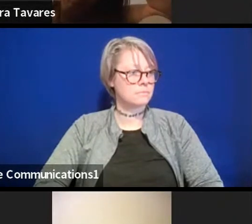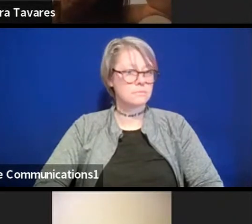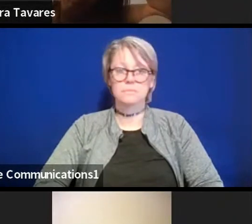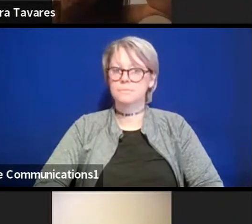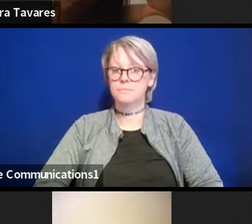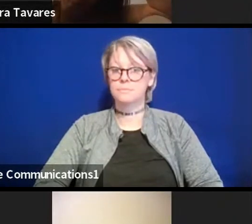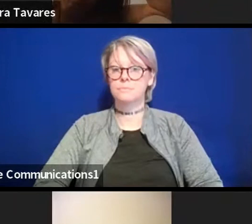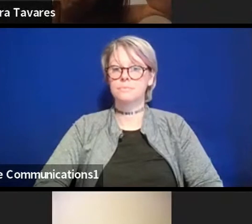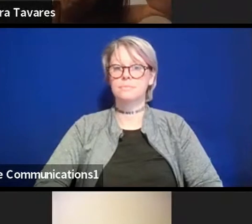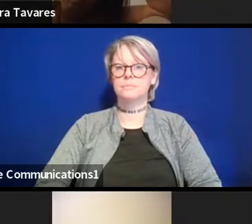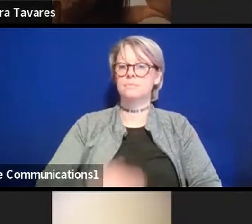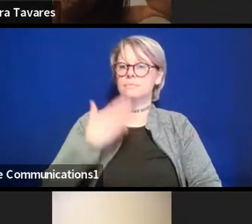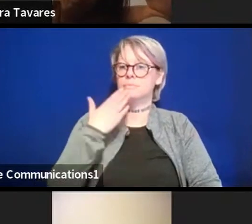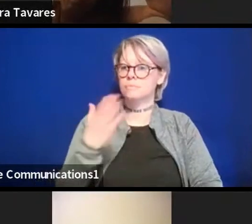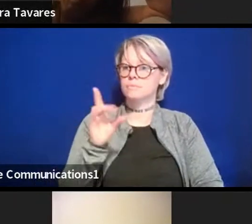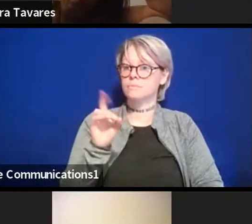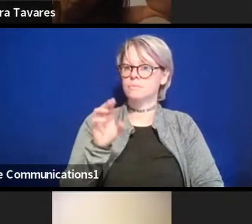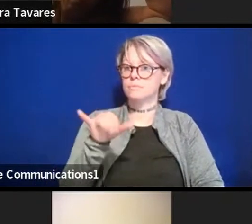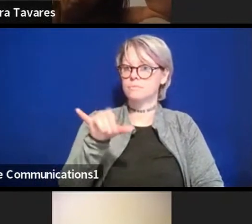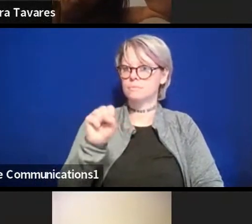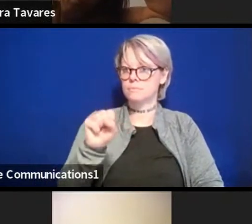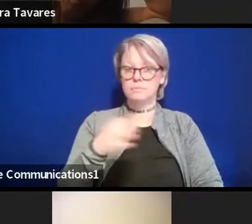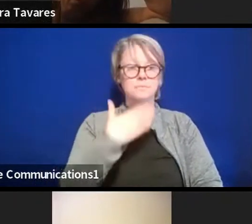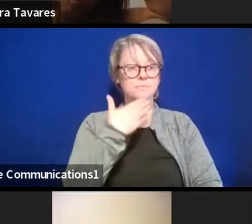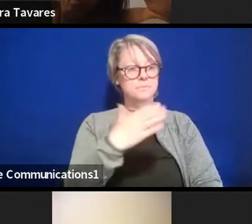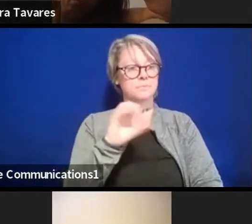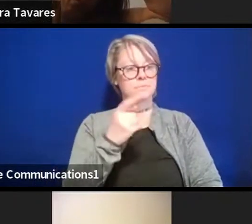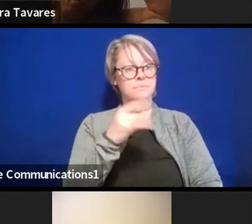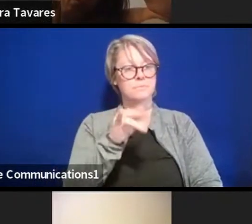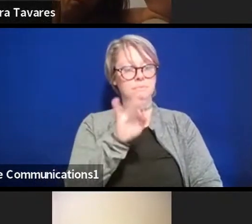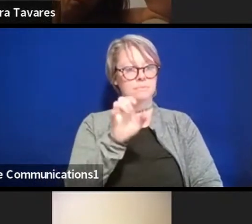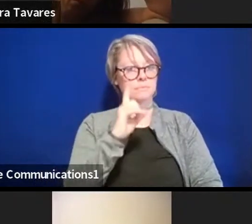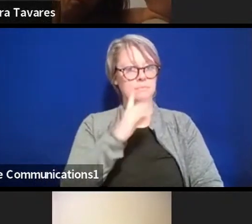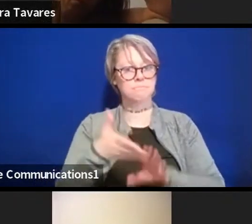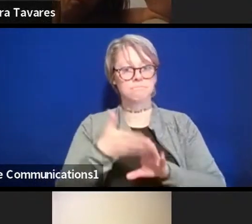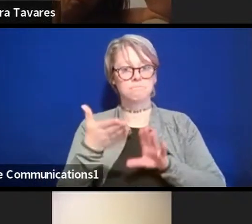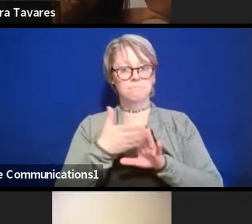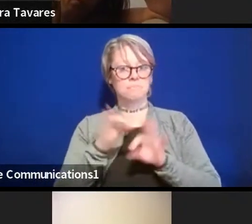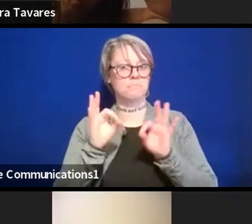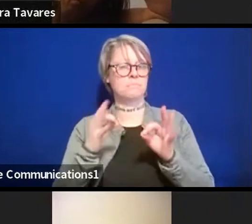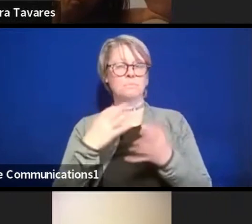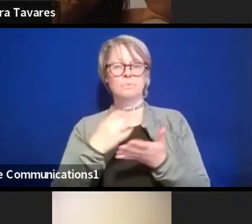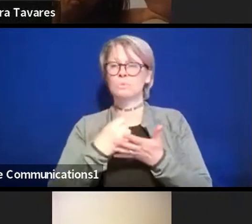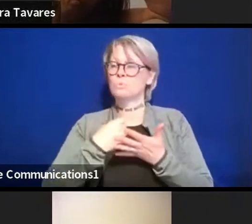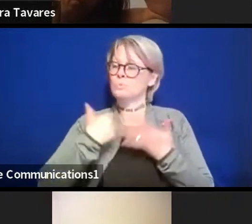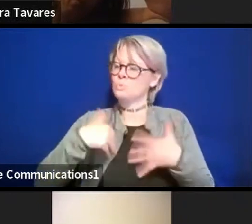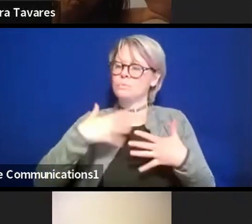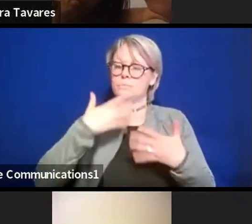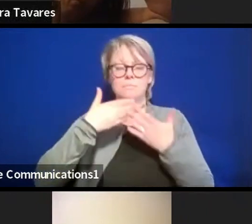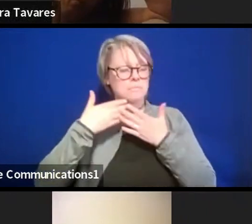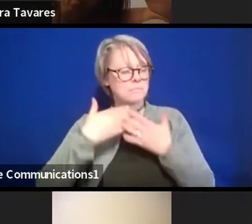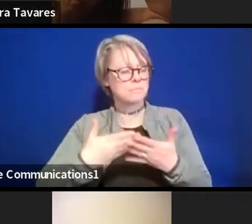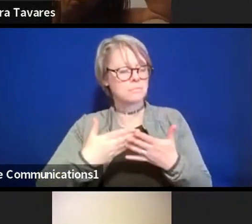Thanks again to Doris and Catherine for facilitating such rich conversations,